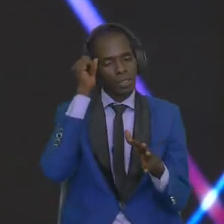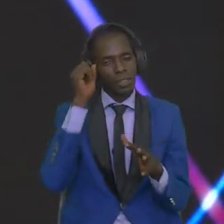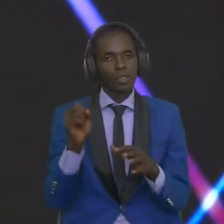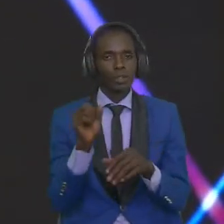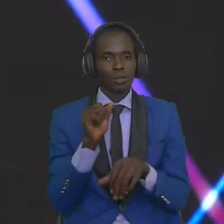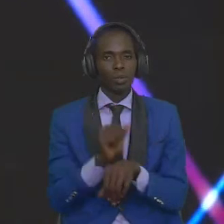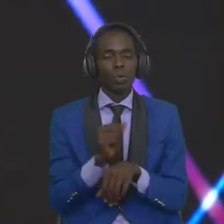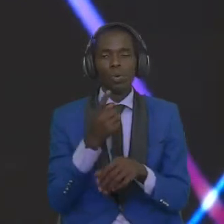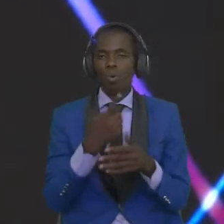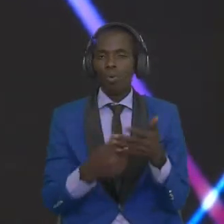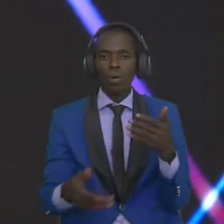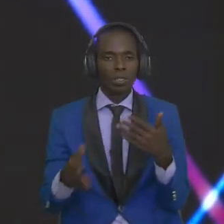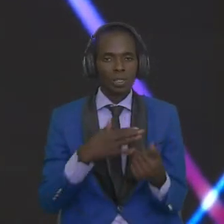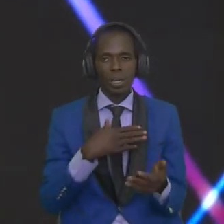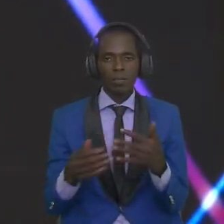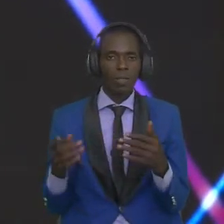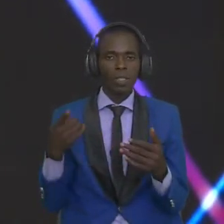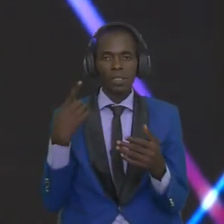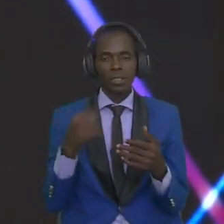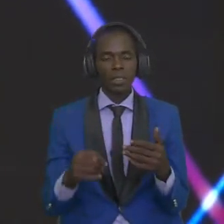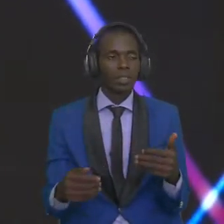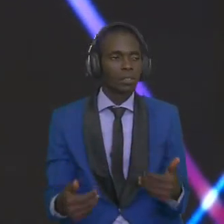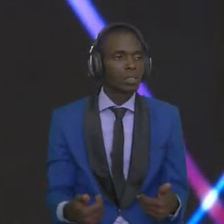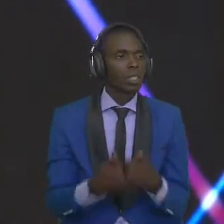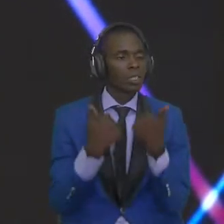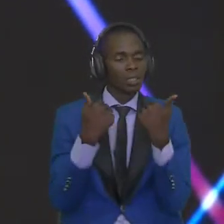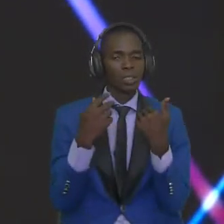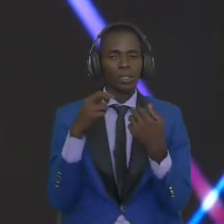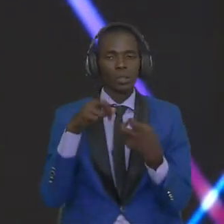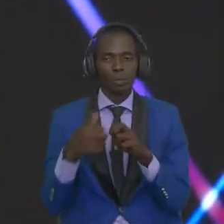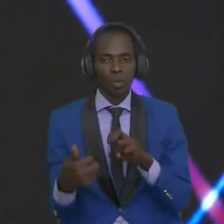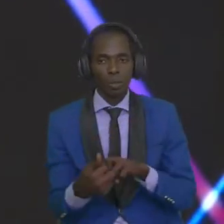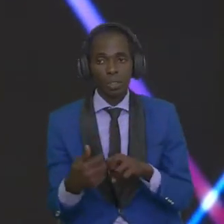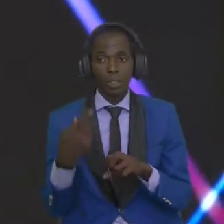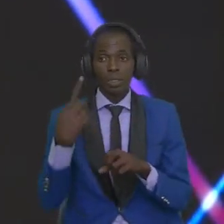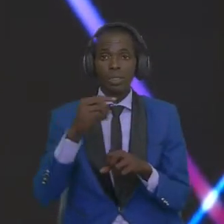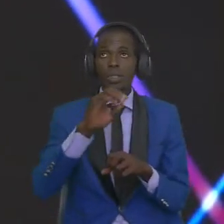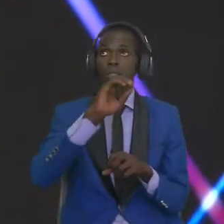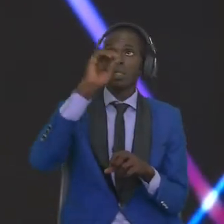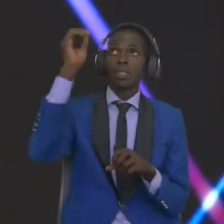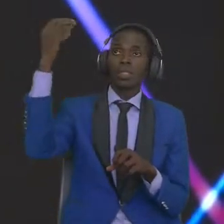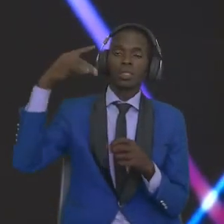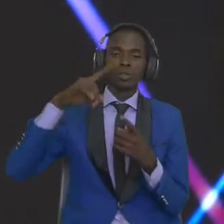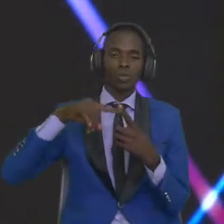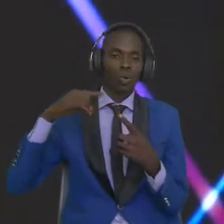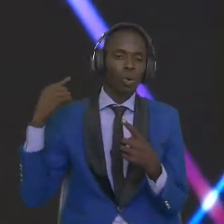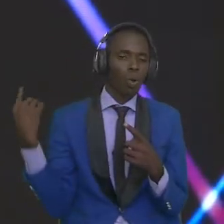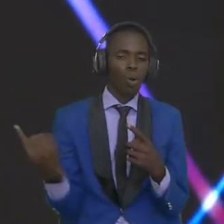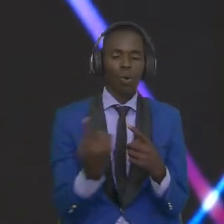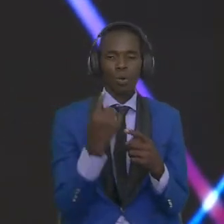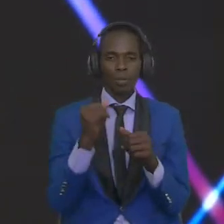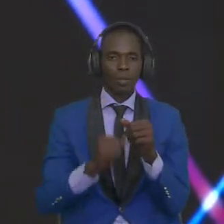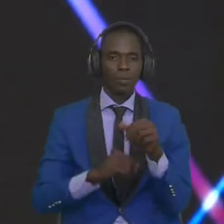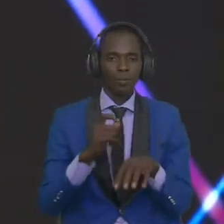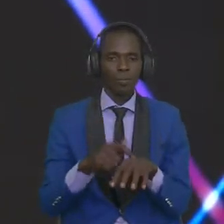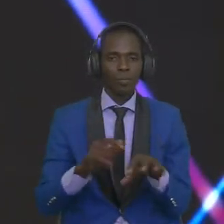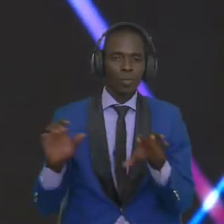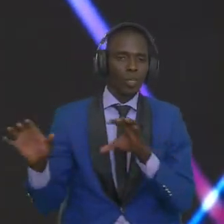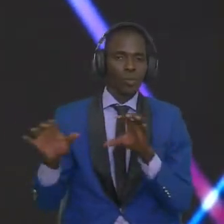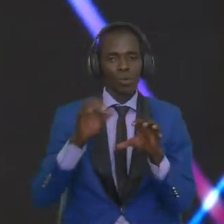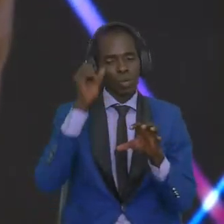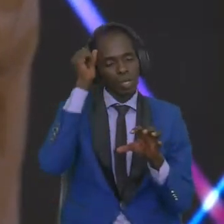the challenge, whatever the difficulty, the grace to always, every time, do his